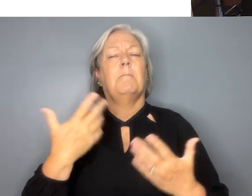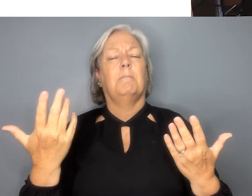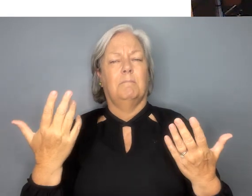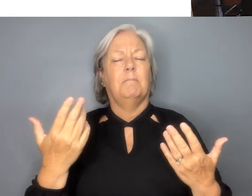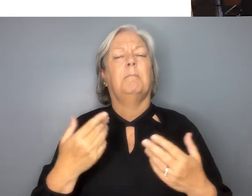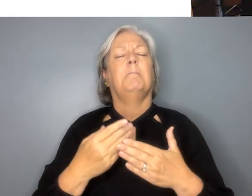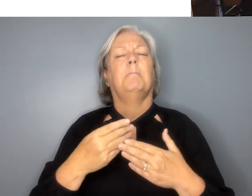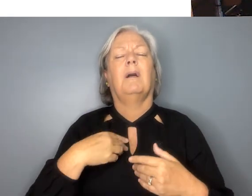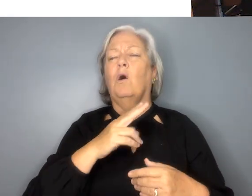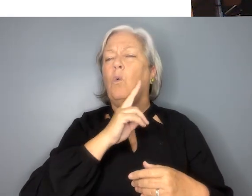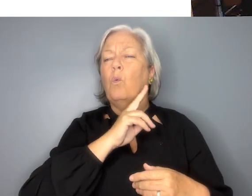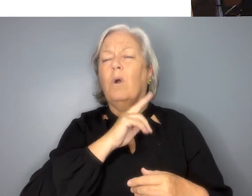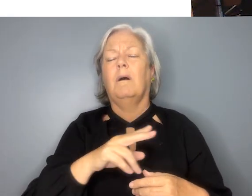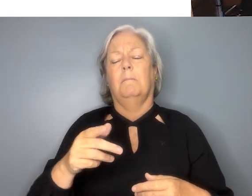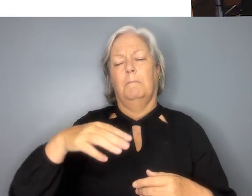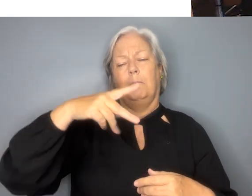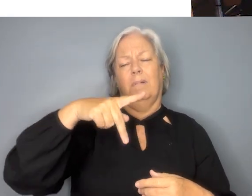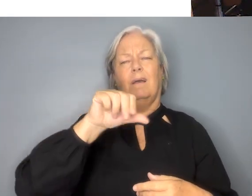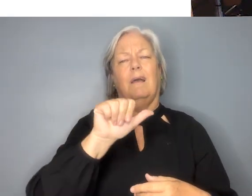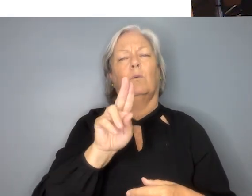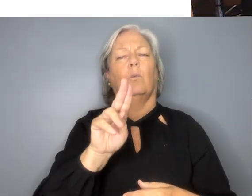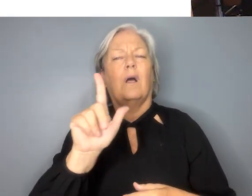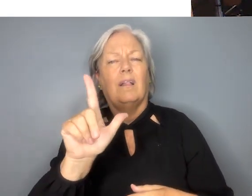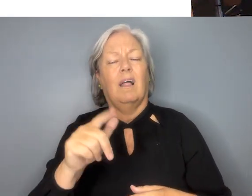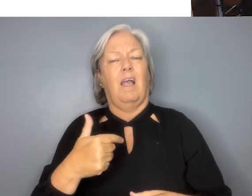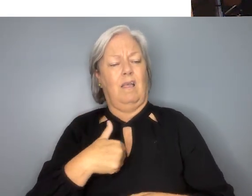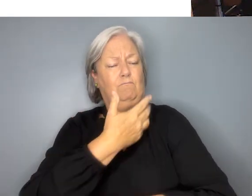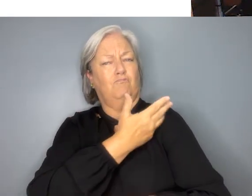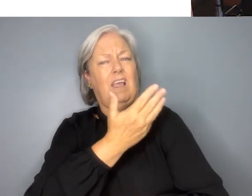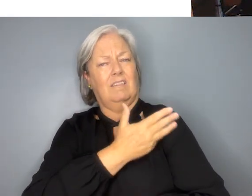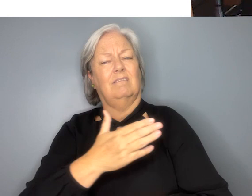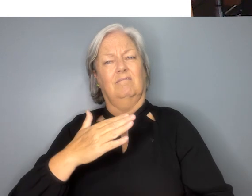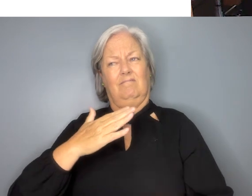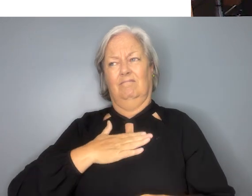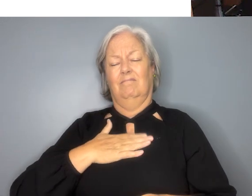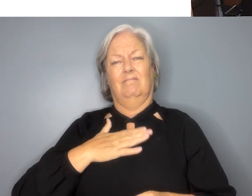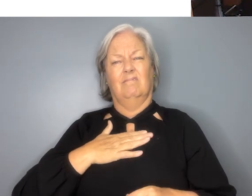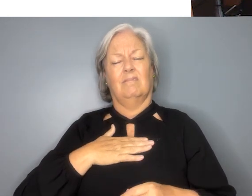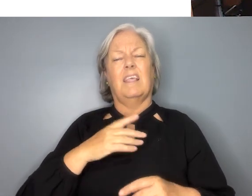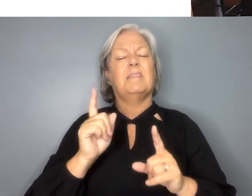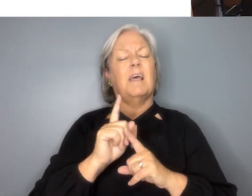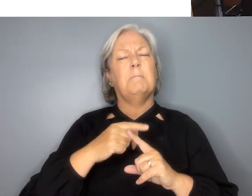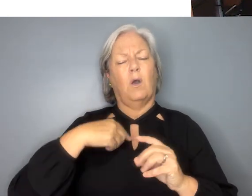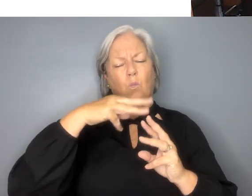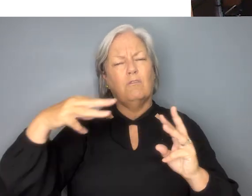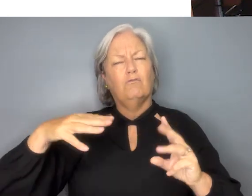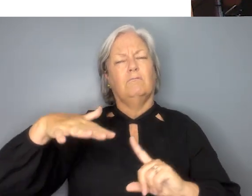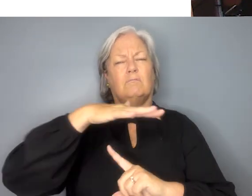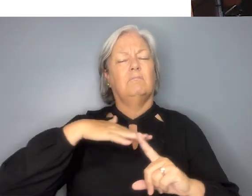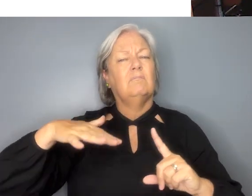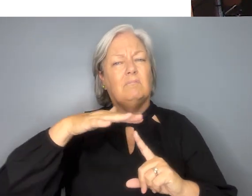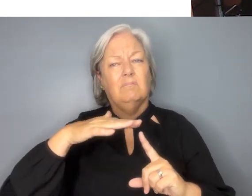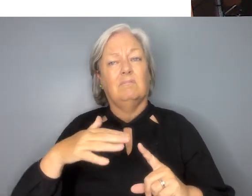Uncle Paul, that's my name. Dirramadilia Bardu Wiradjuri, it says that I'm a proud Wiradjuri man. I'm proud to be Wiradjuri. Live in Dirrabang, Gubba